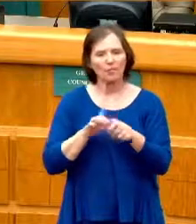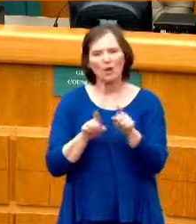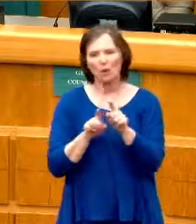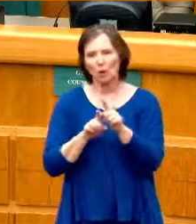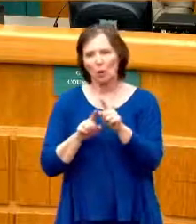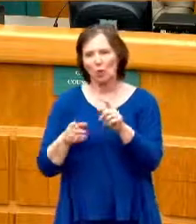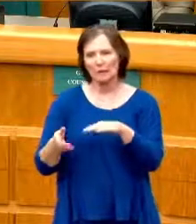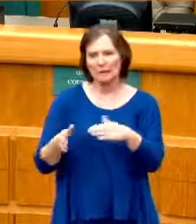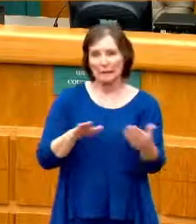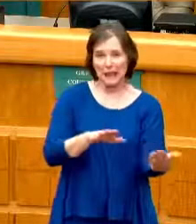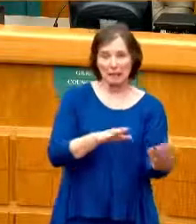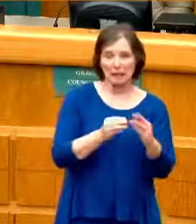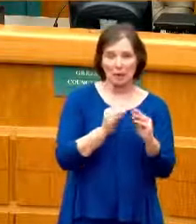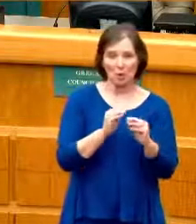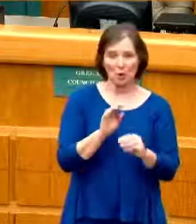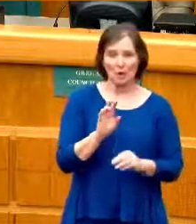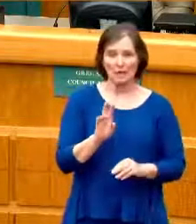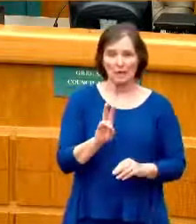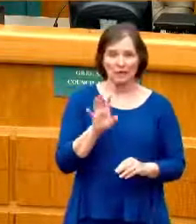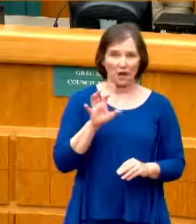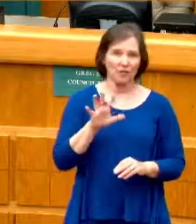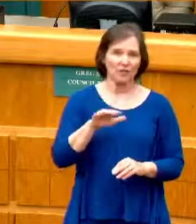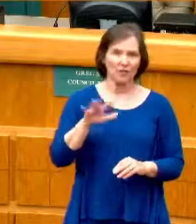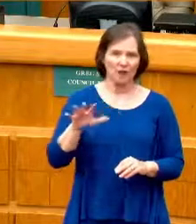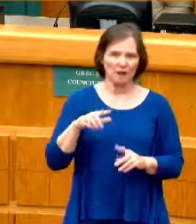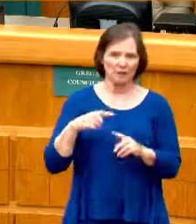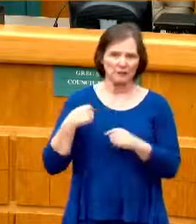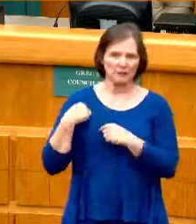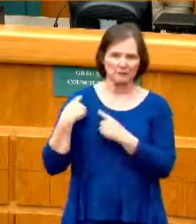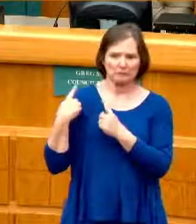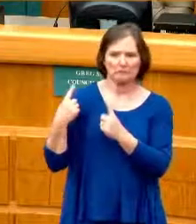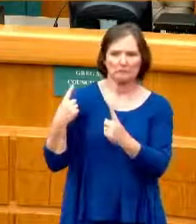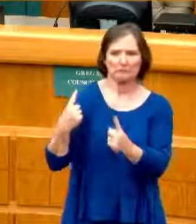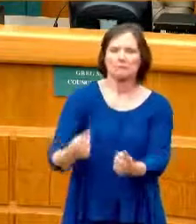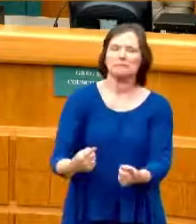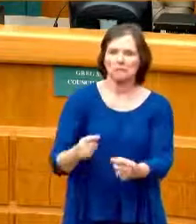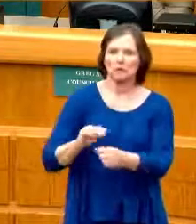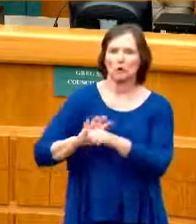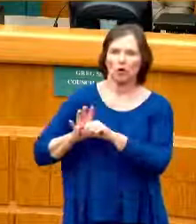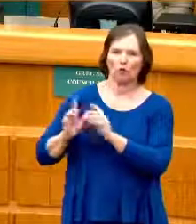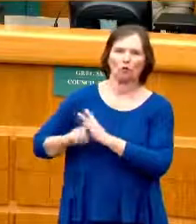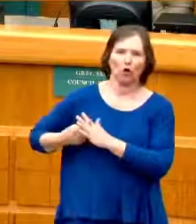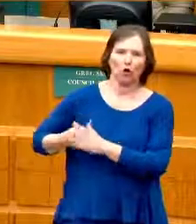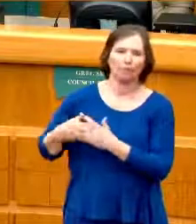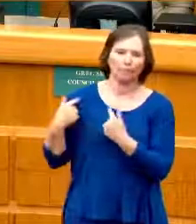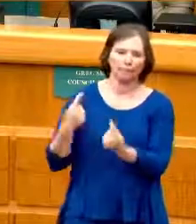deaths. Again, the deaths are cumulative, so you will see them continue to rise.